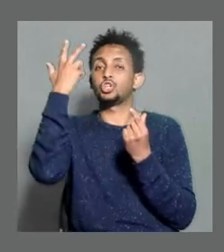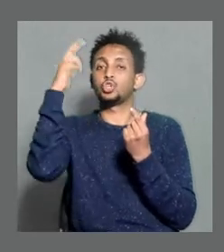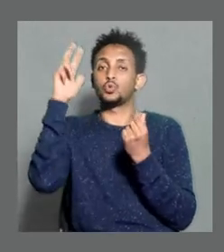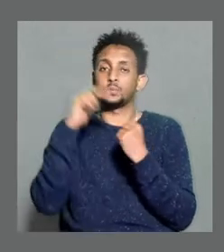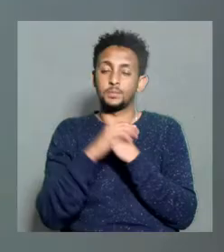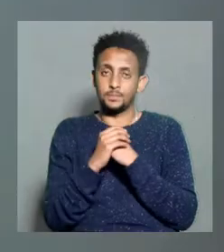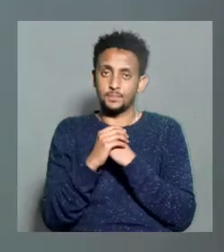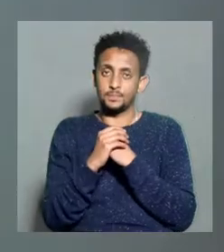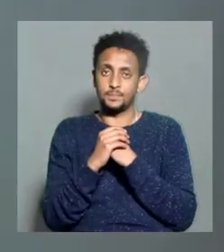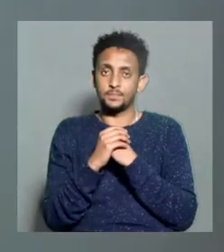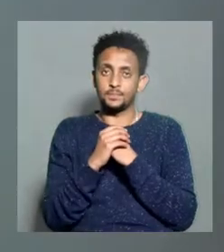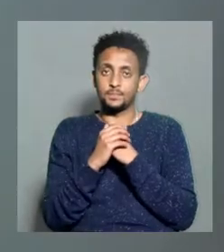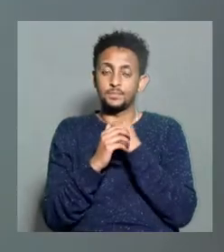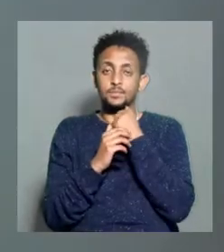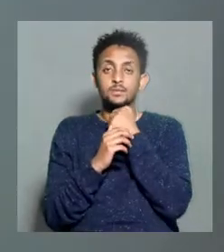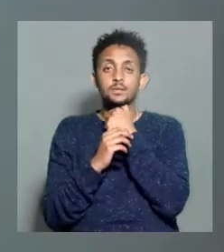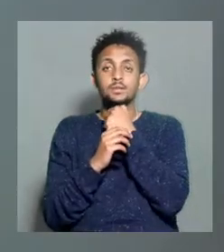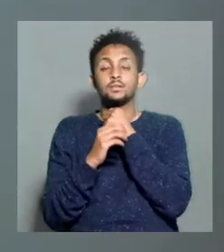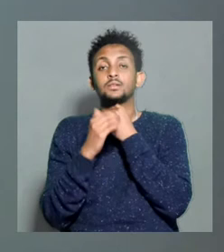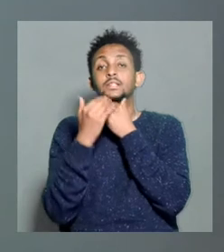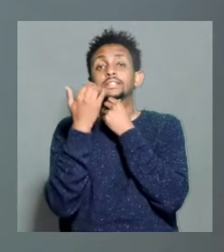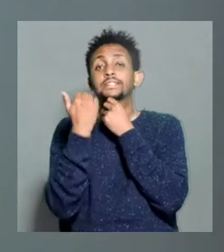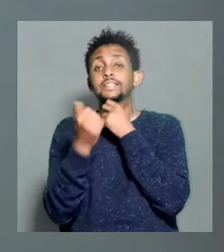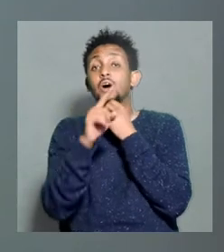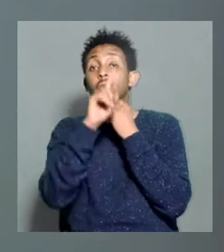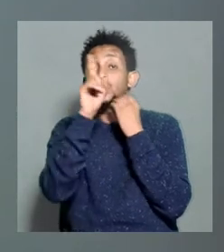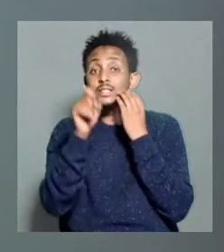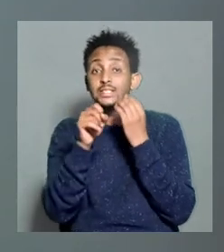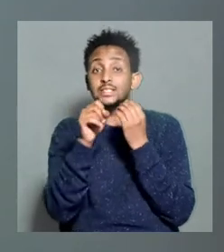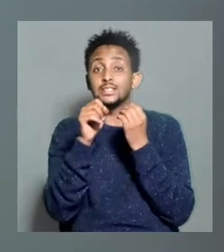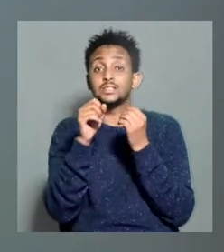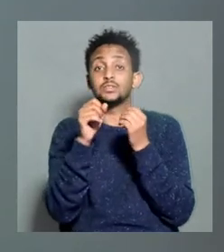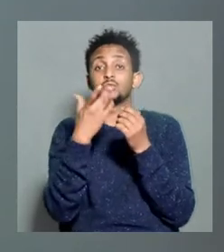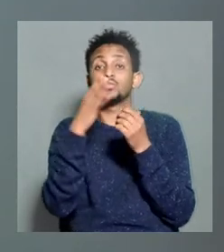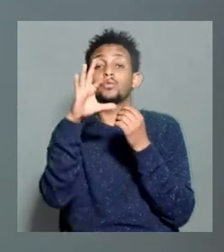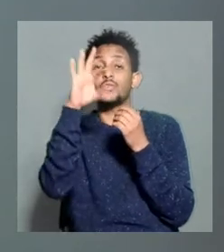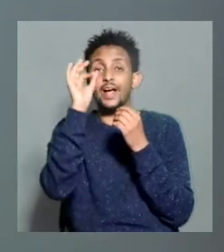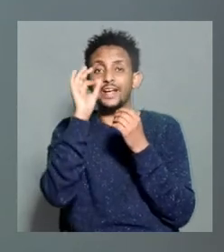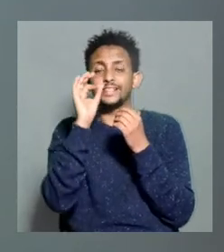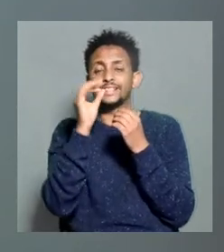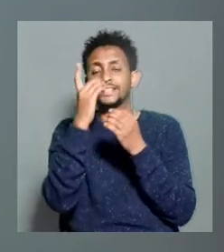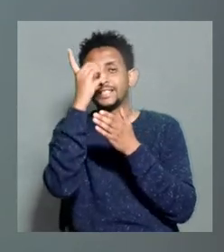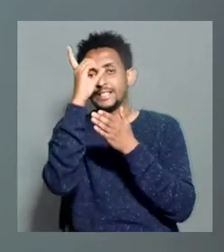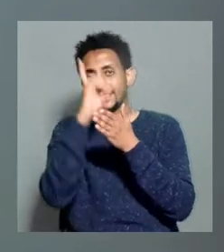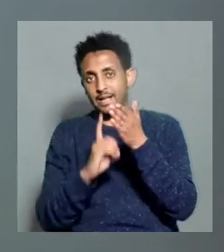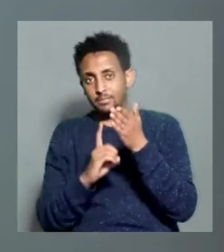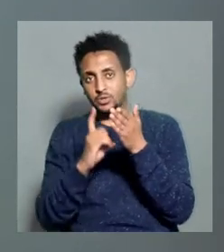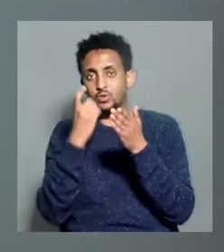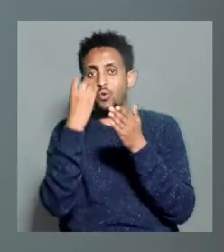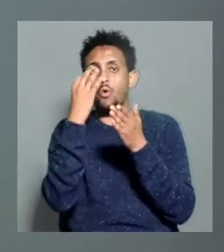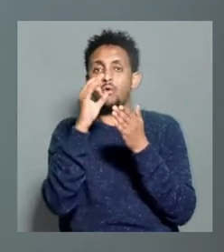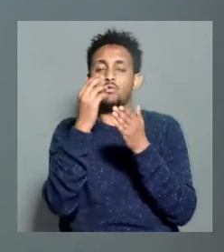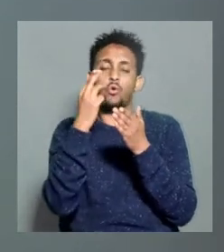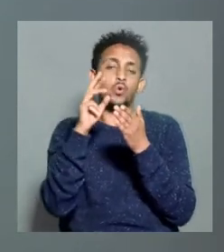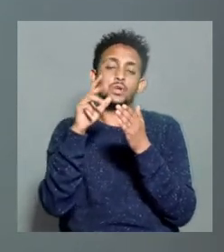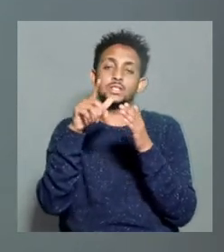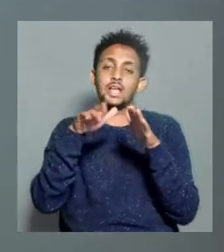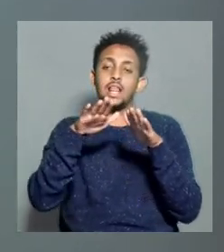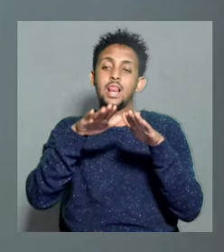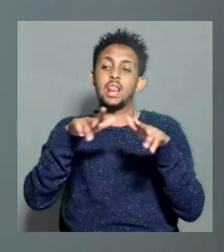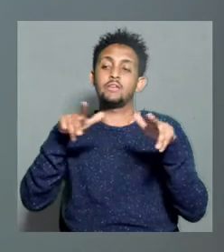cube. Okay. Now we are asked to find the depths of, or the level